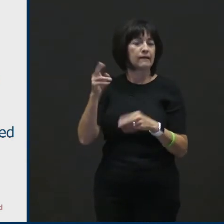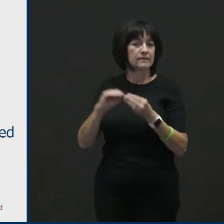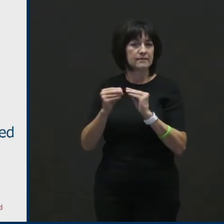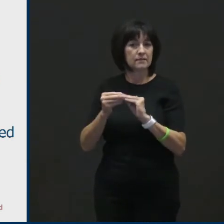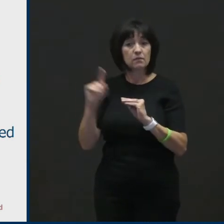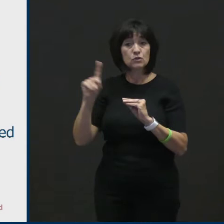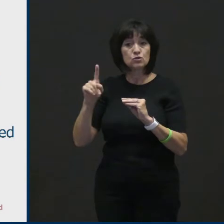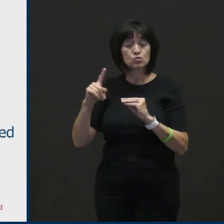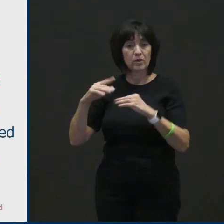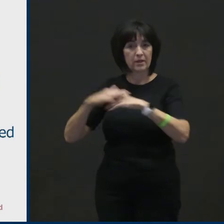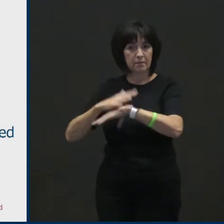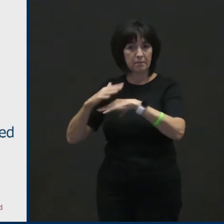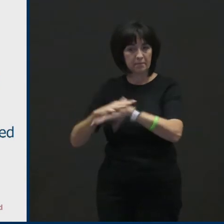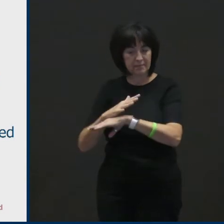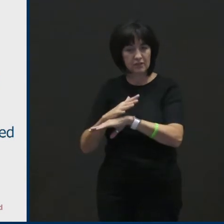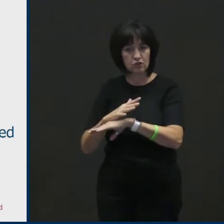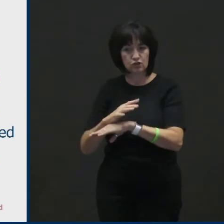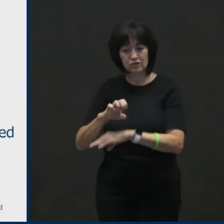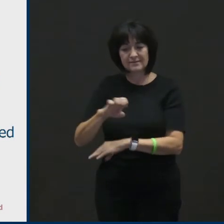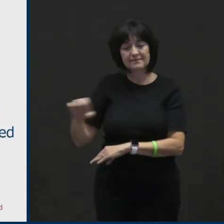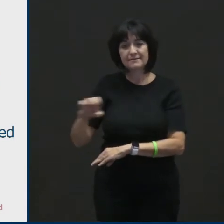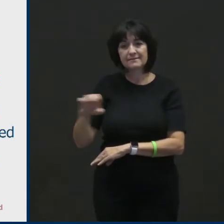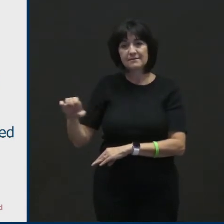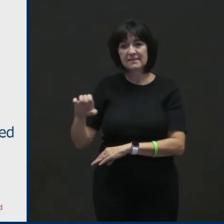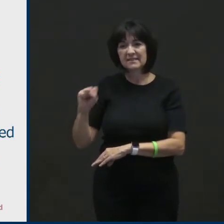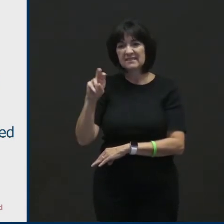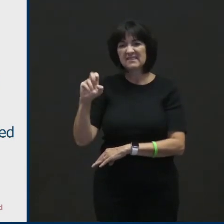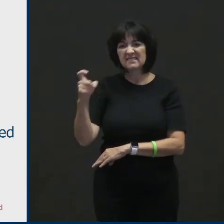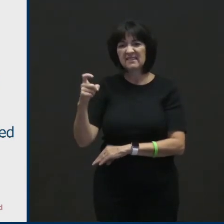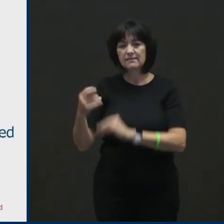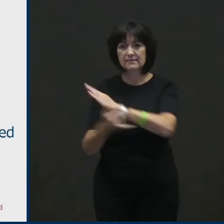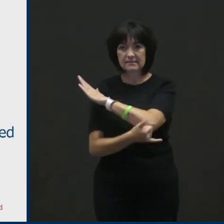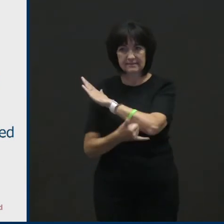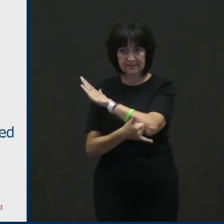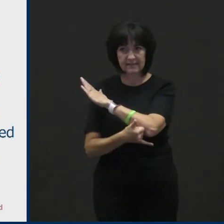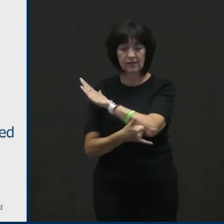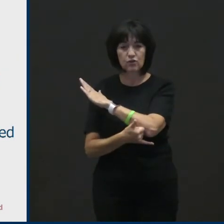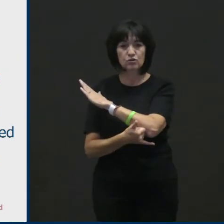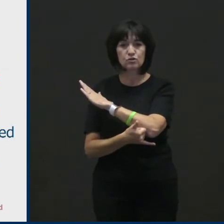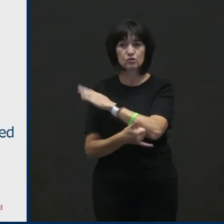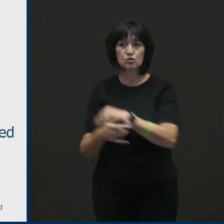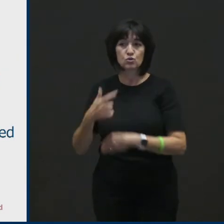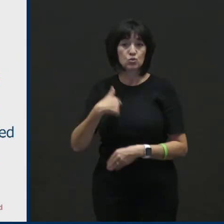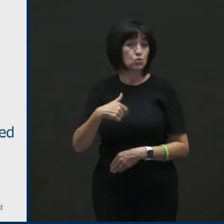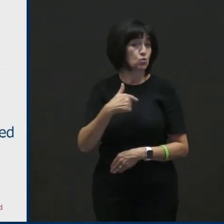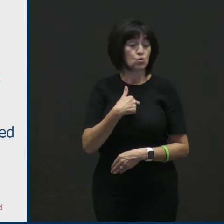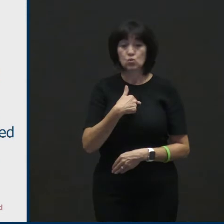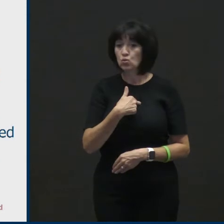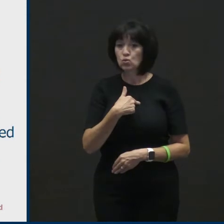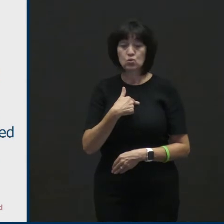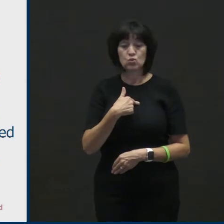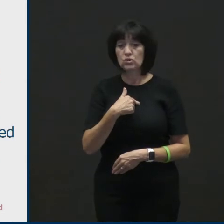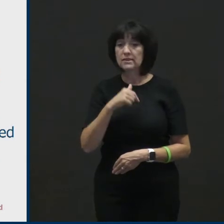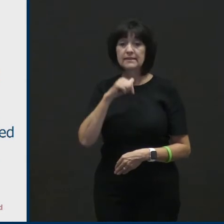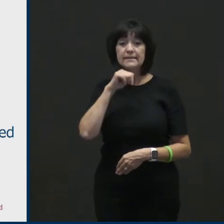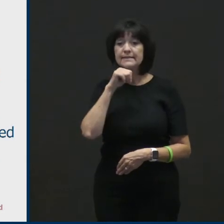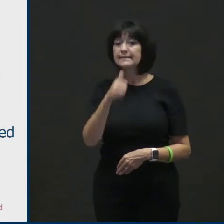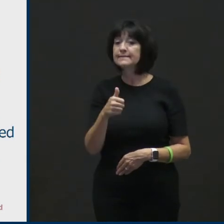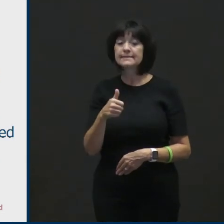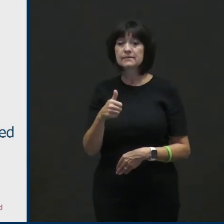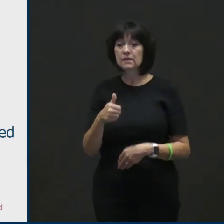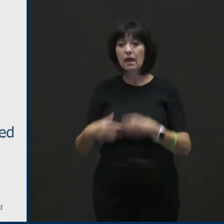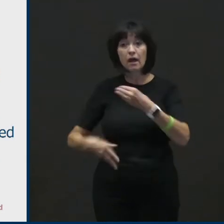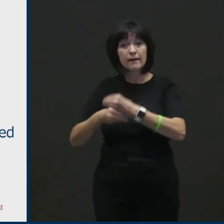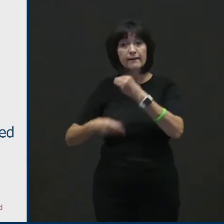our eastern Sussex County locations. We wanted, we did not do any more sites in July. We just had a different type of